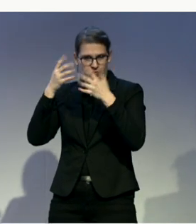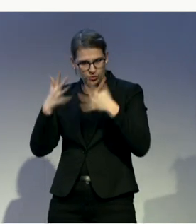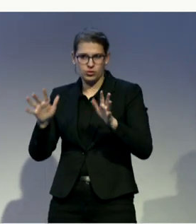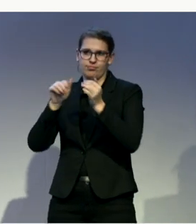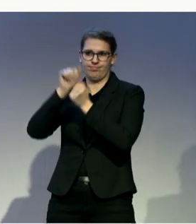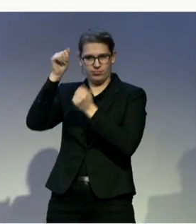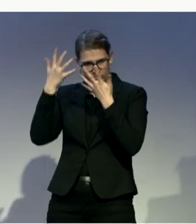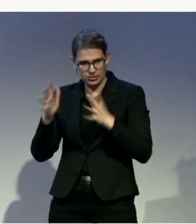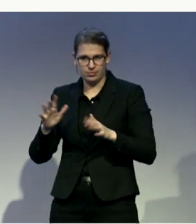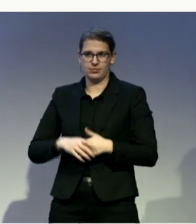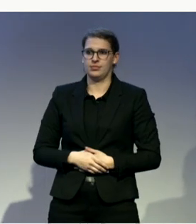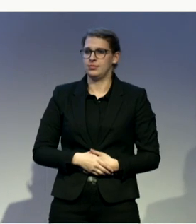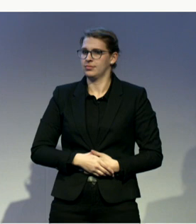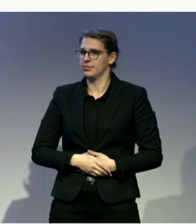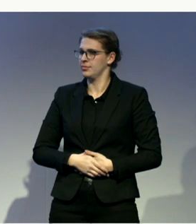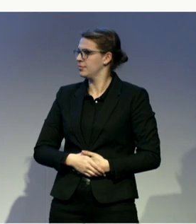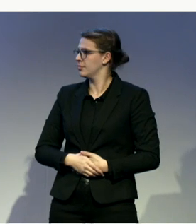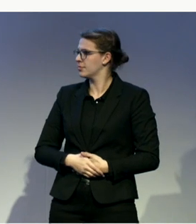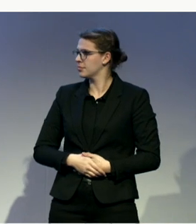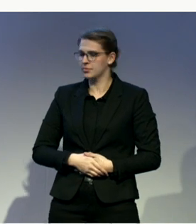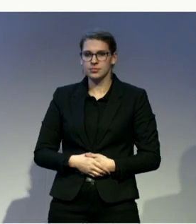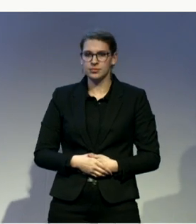Yes. Not boarding school,